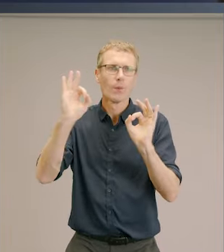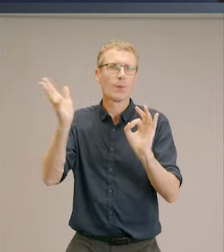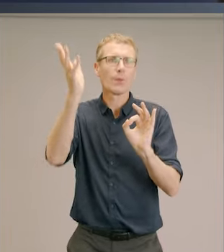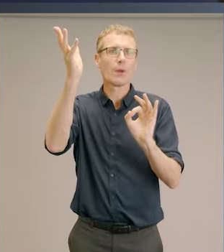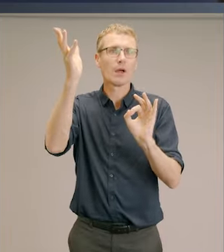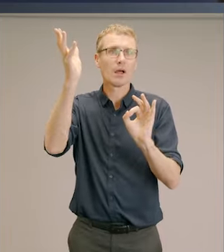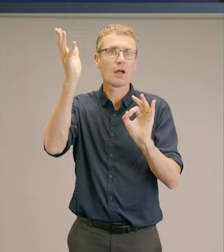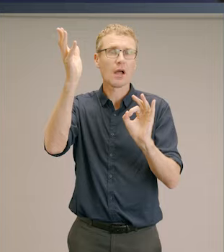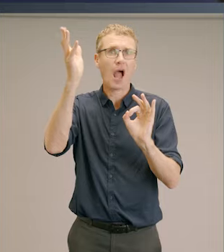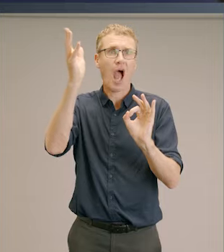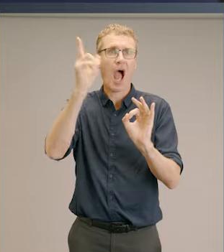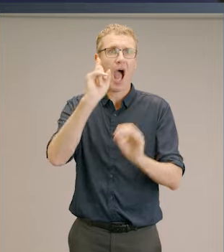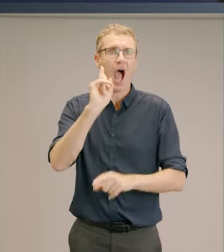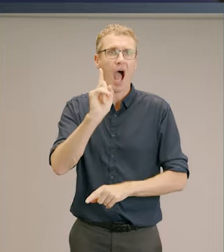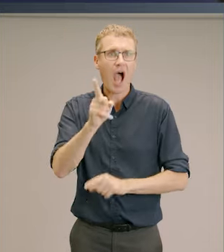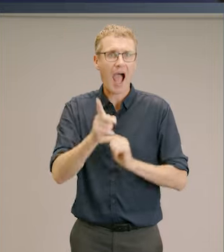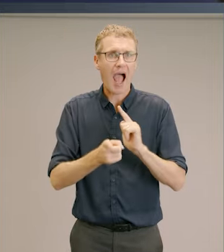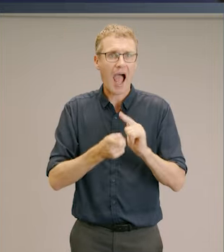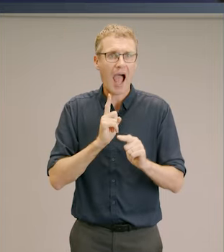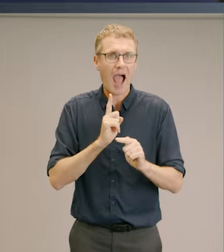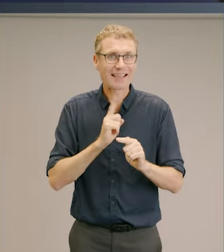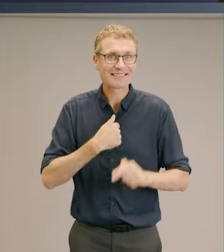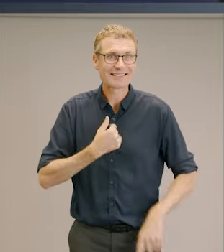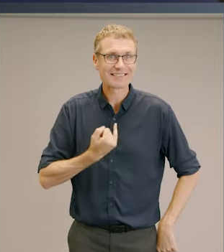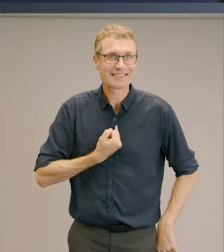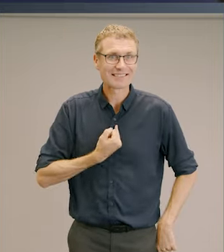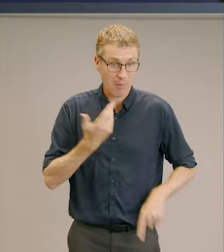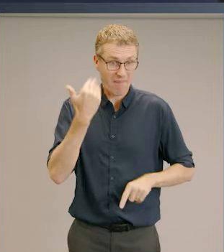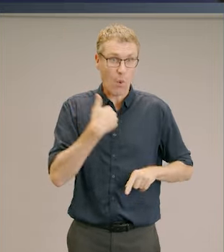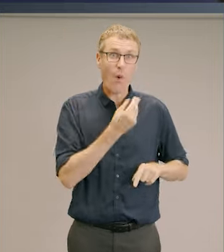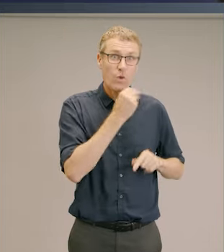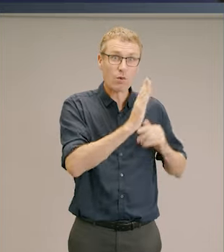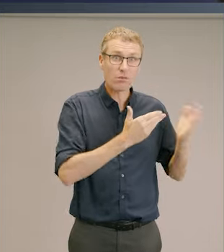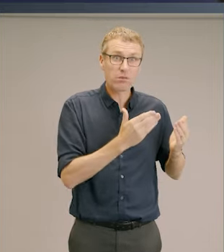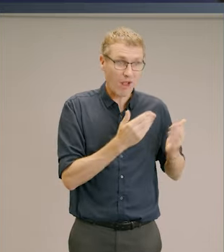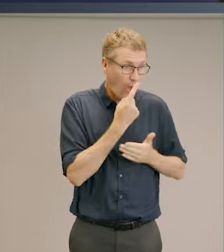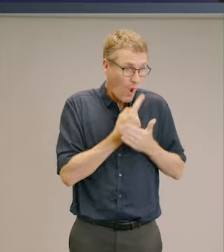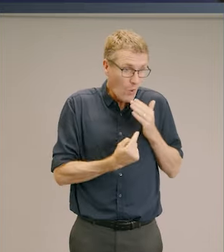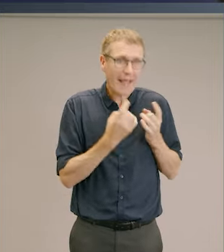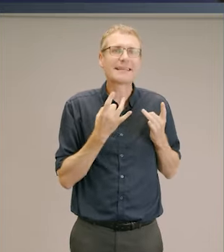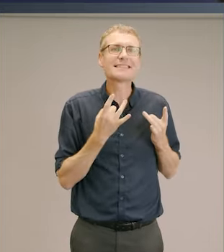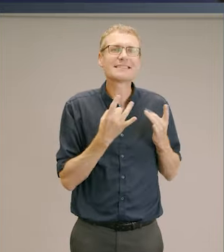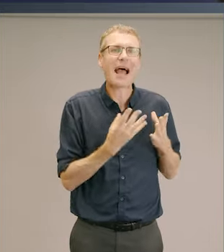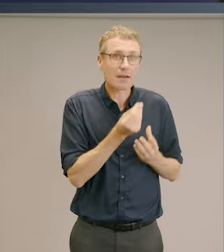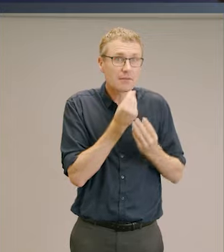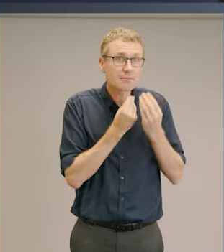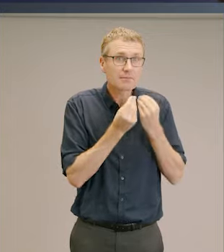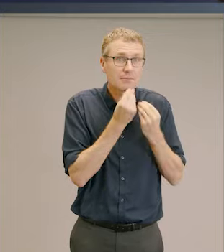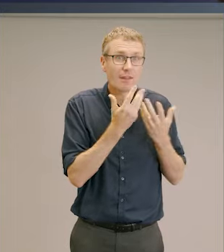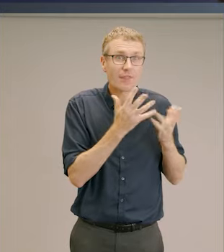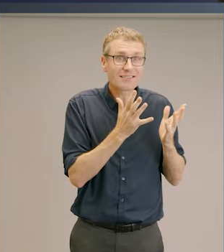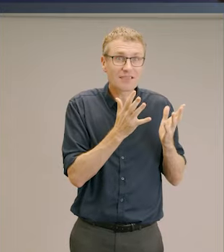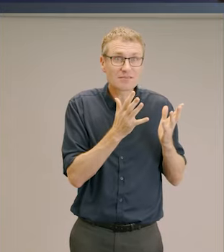the table. And we suddenly realized we'd got this all wrong, like really badly. The food was just the starters. We